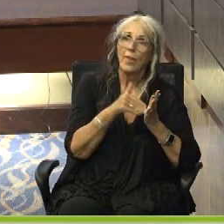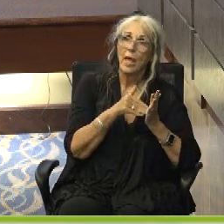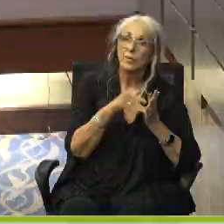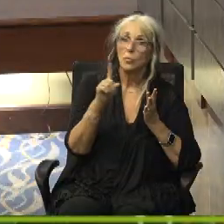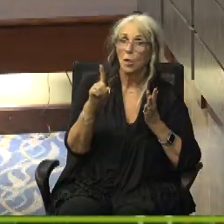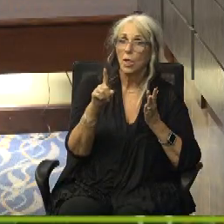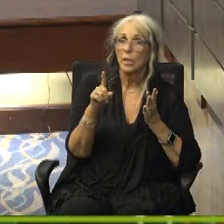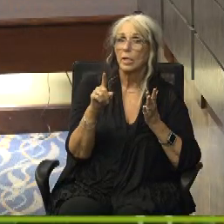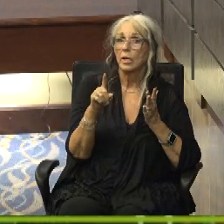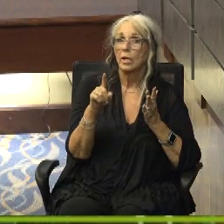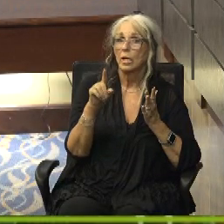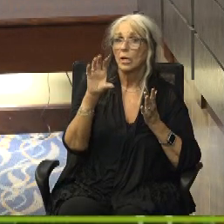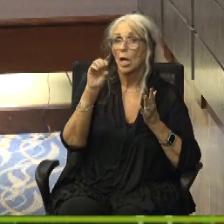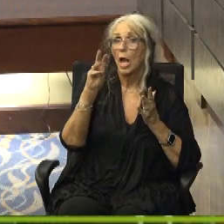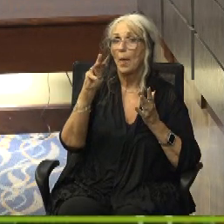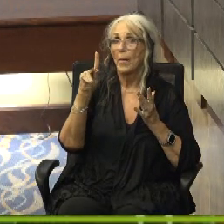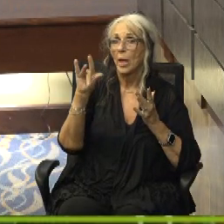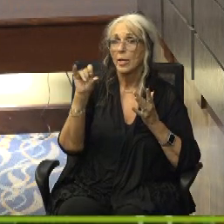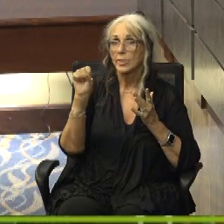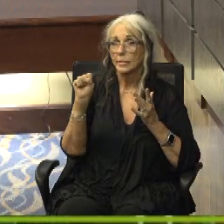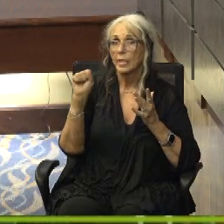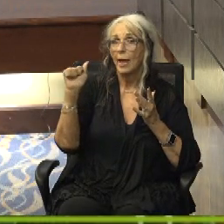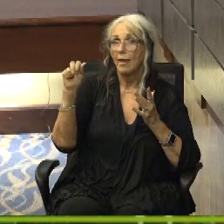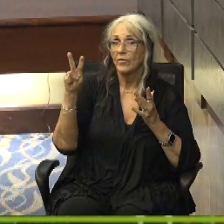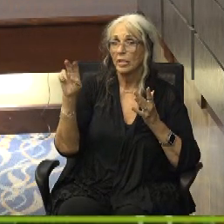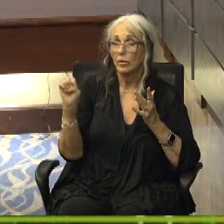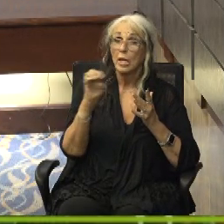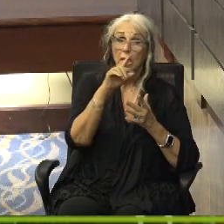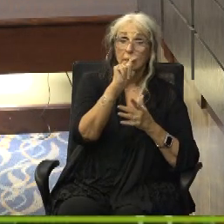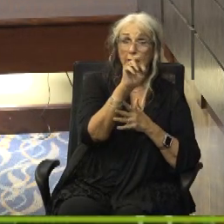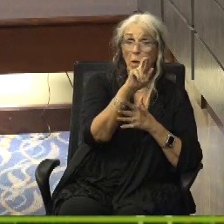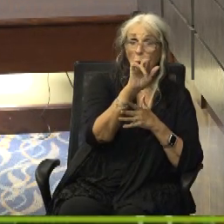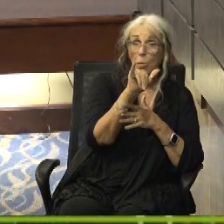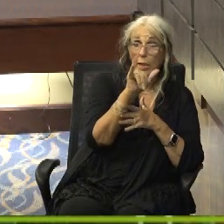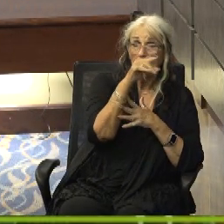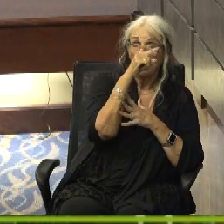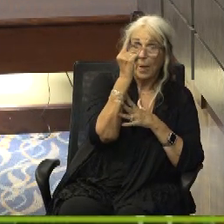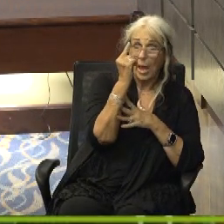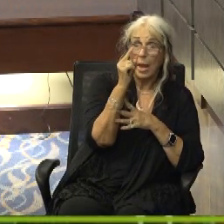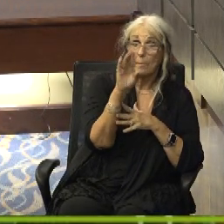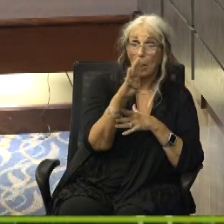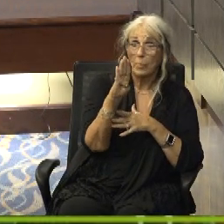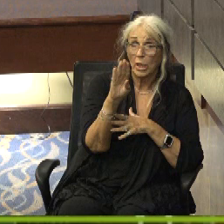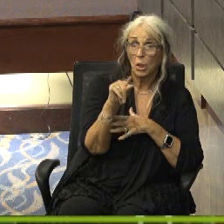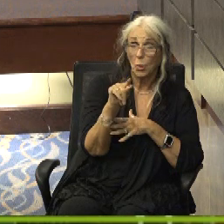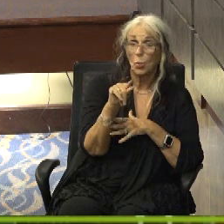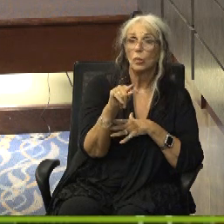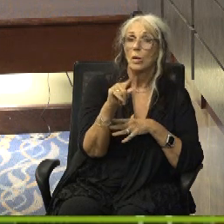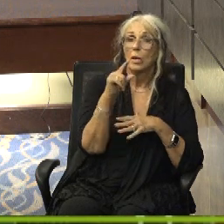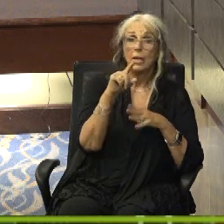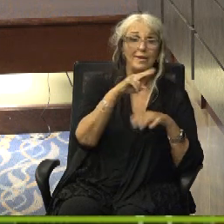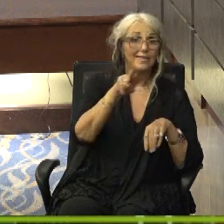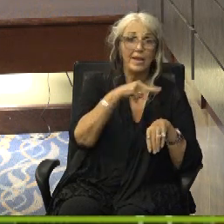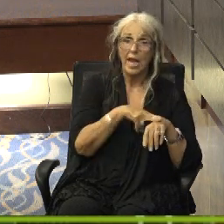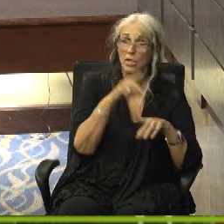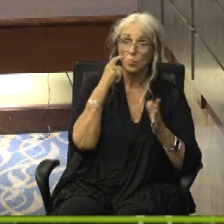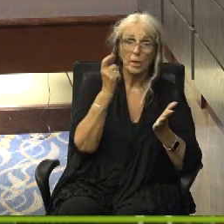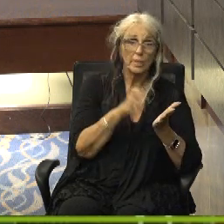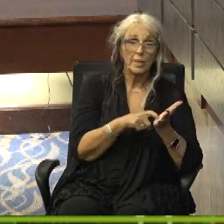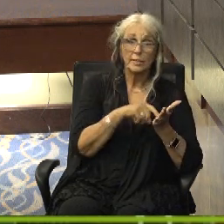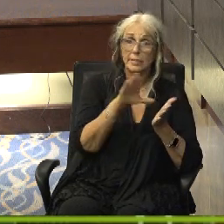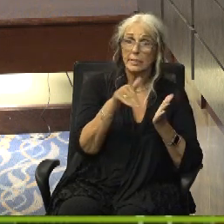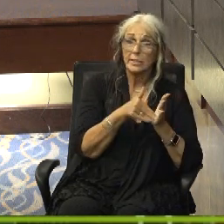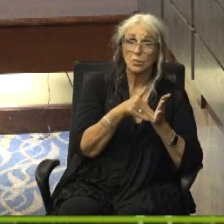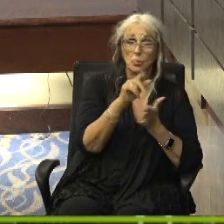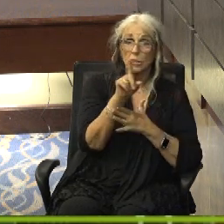Avenue. So Terry Black's Barbecue is a nationally recognized, award-winning, and celebrated Central Texas barbecue